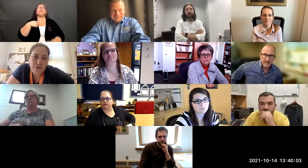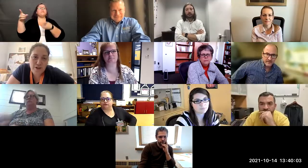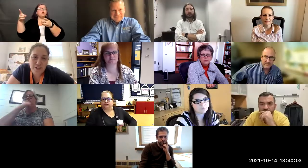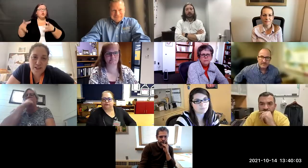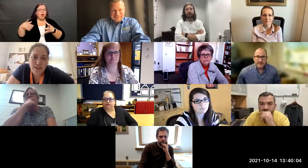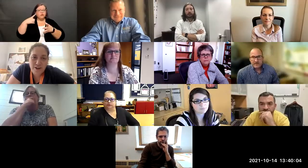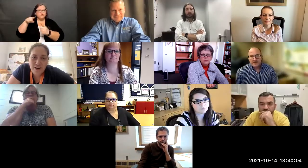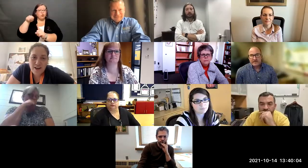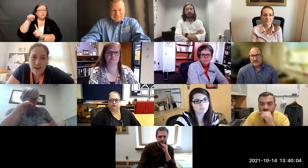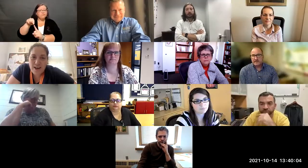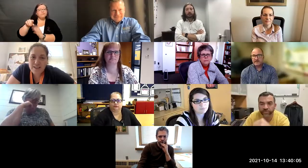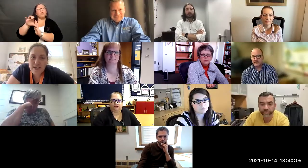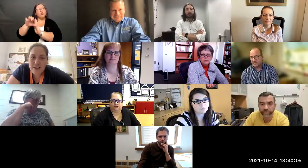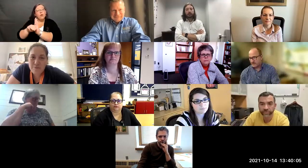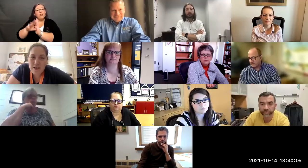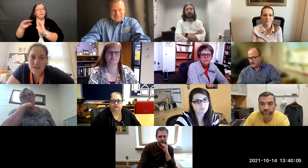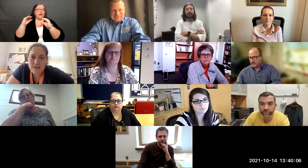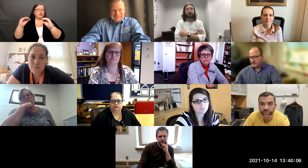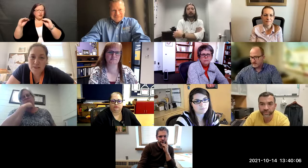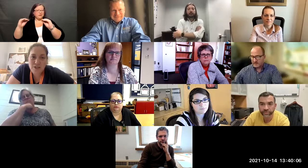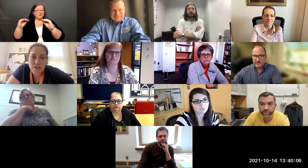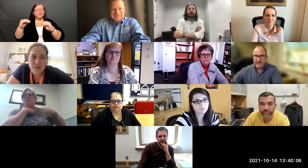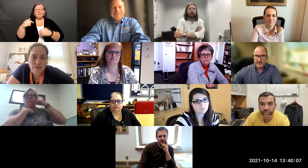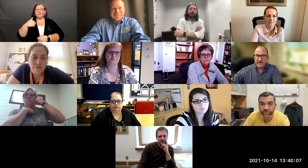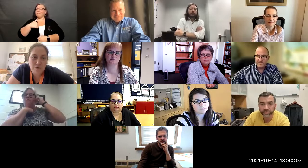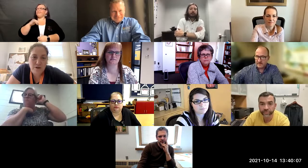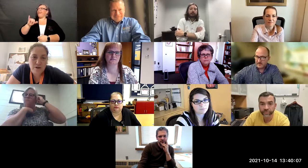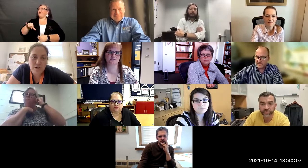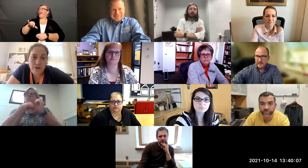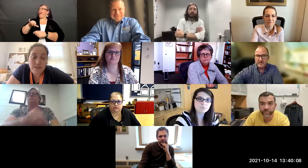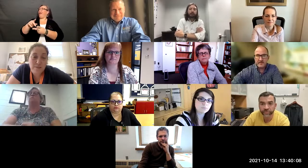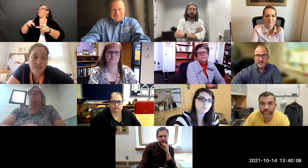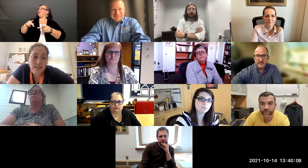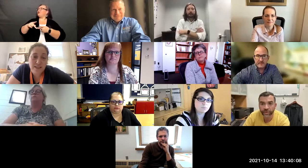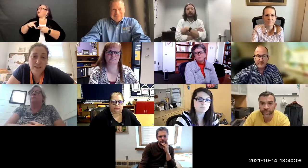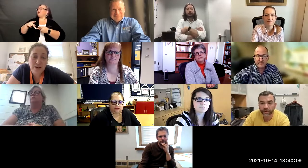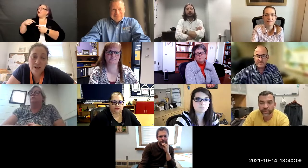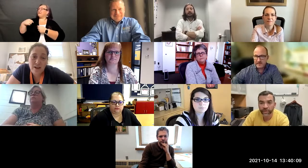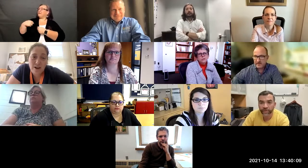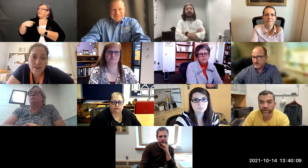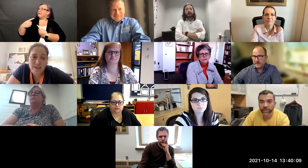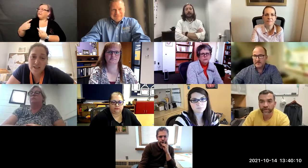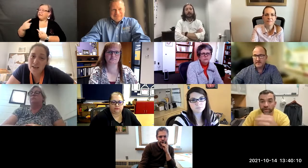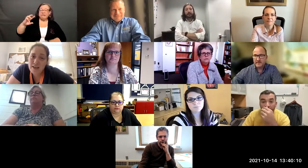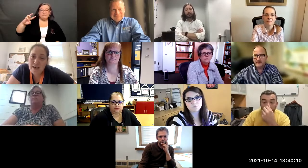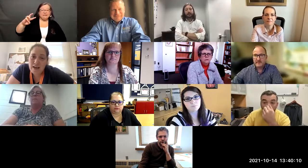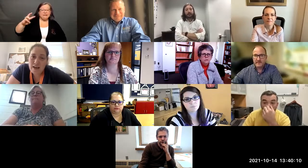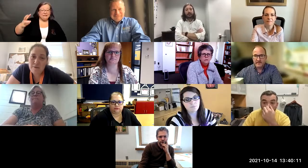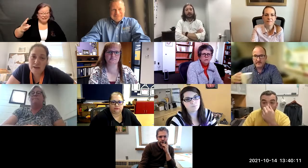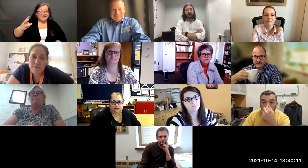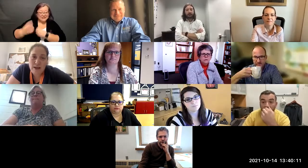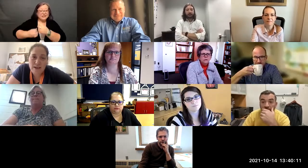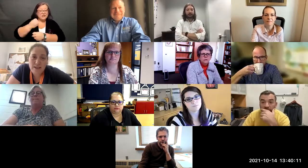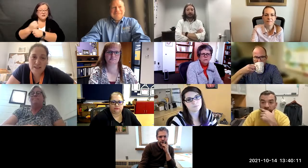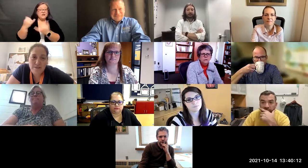and Instruction here, and I have been in this position for going into my 6th year at RSD,